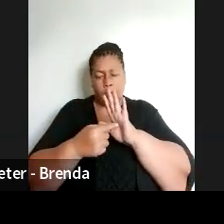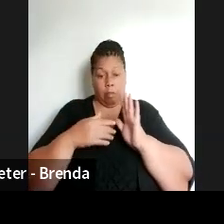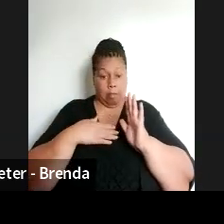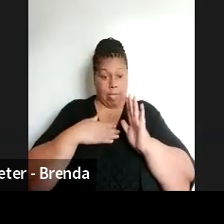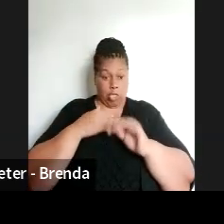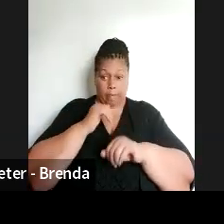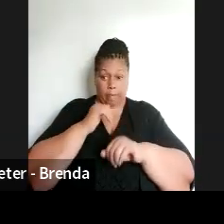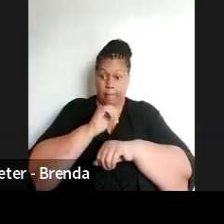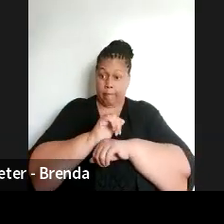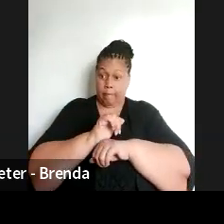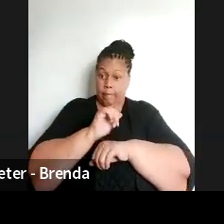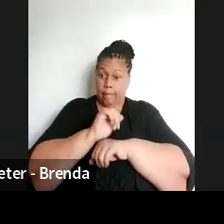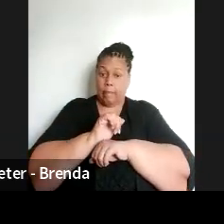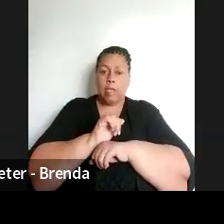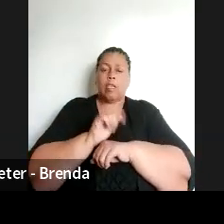have to go through